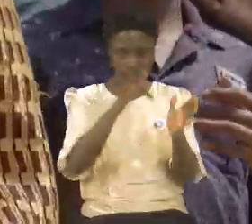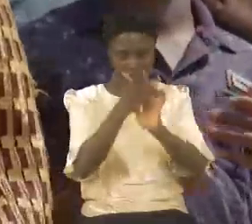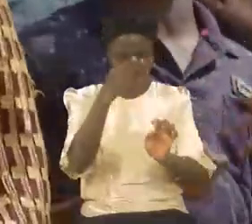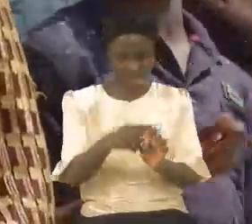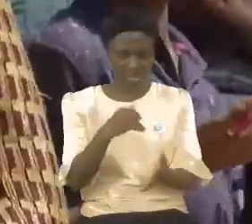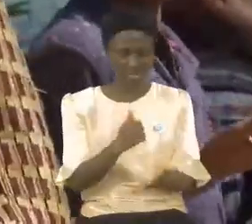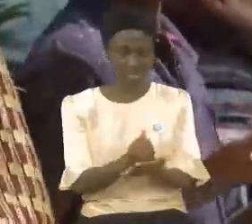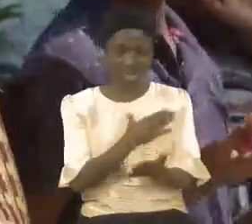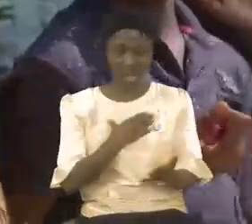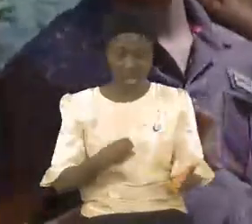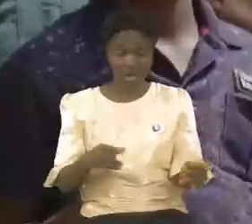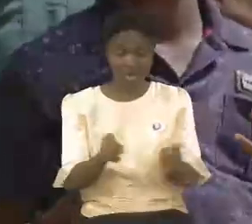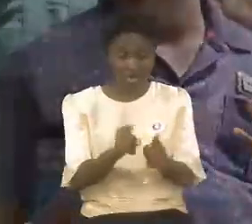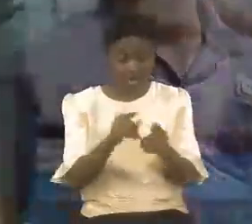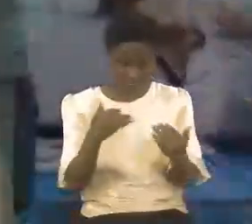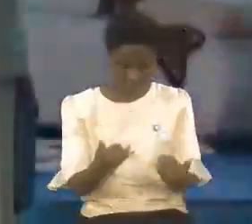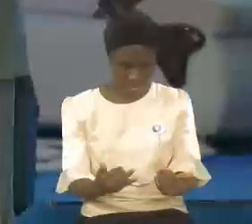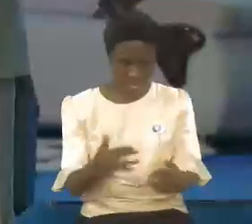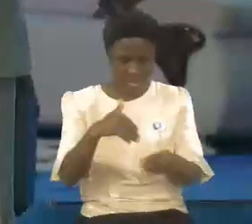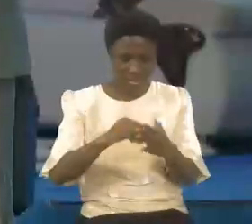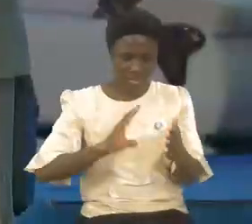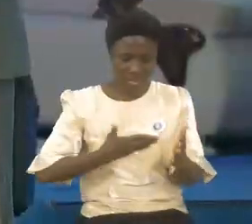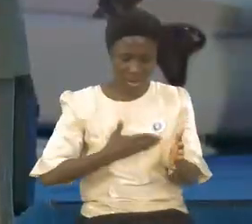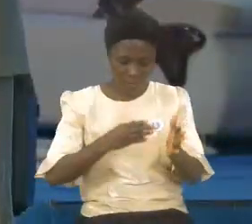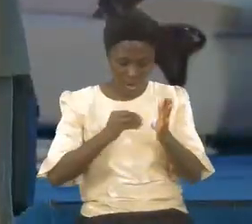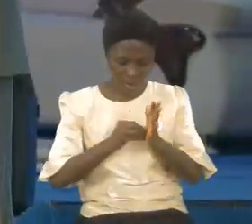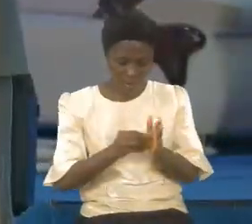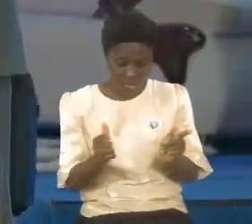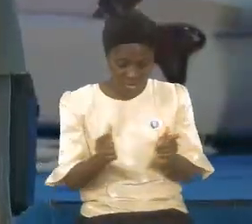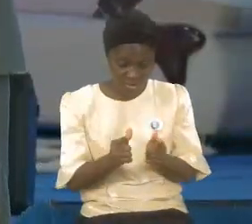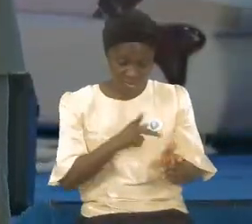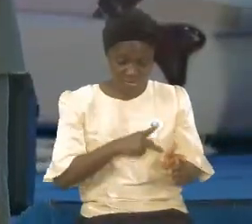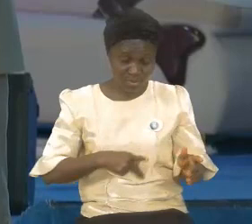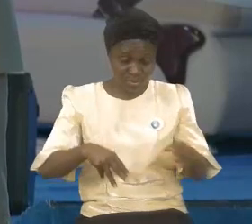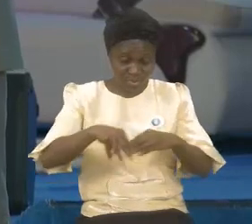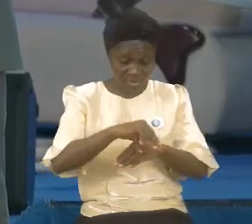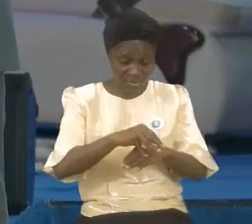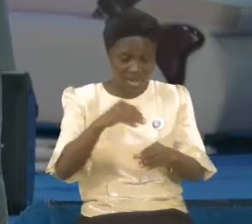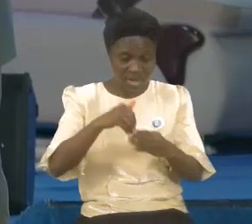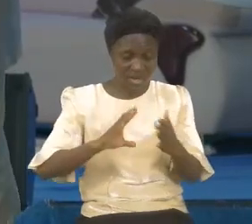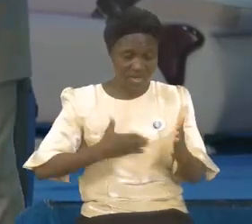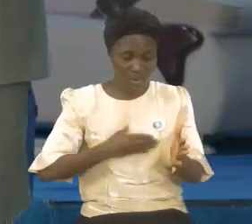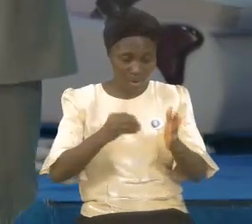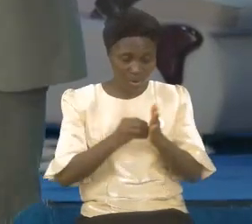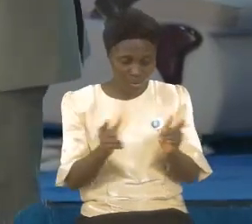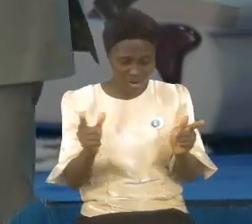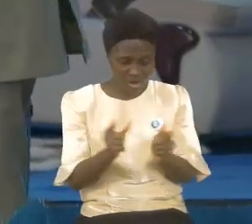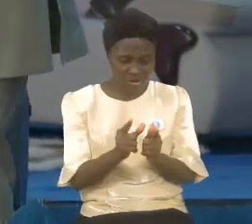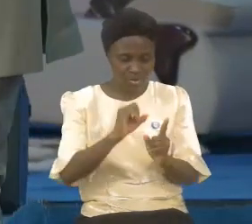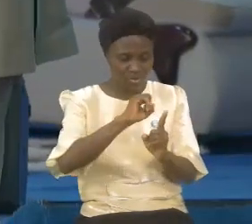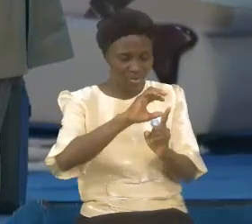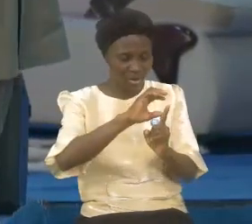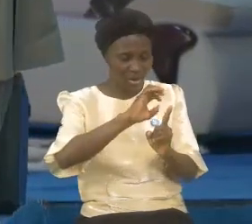even now, in our own little empire, in our own little environment, in our own